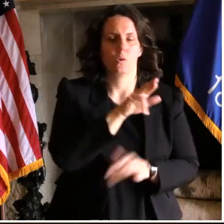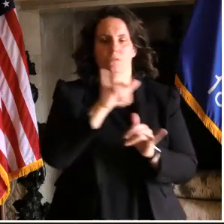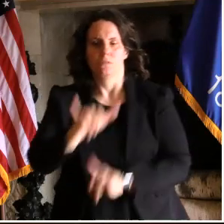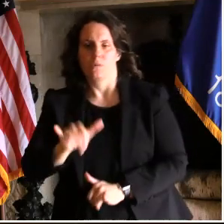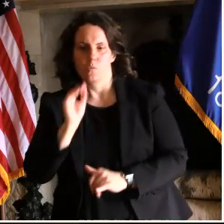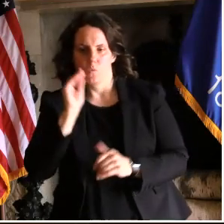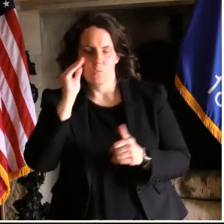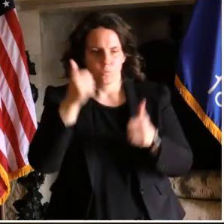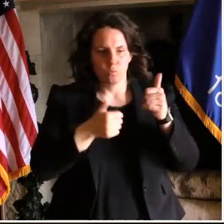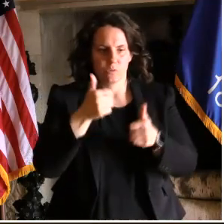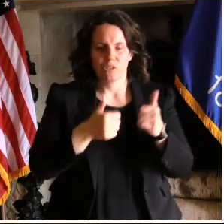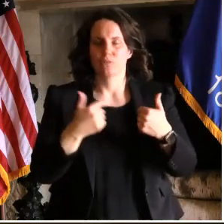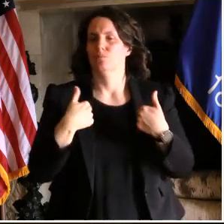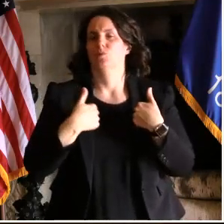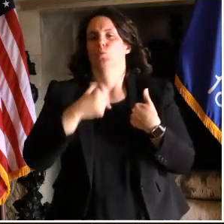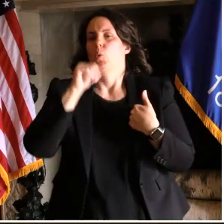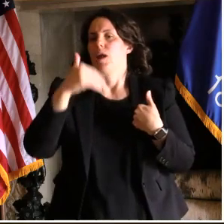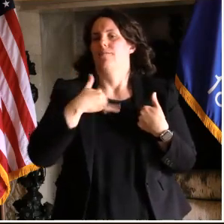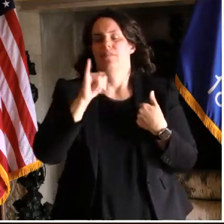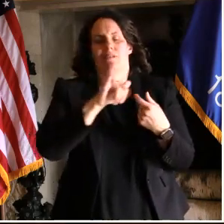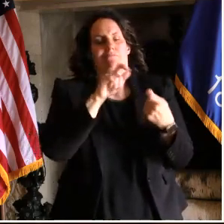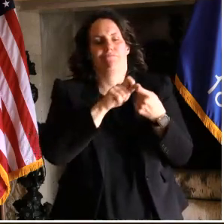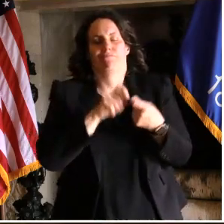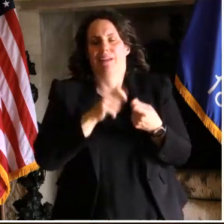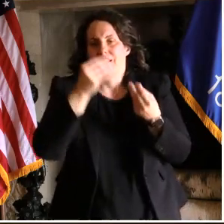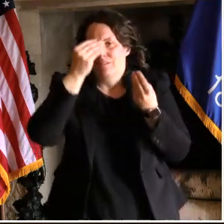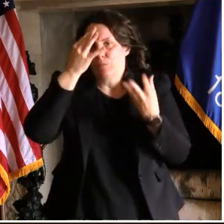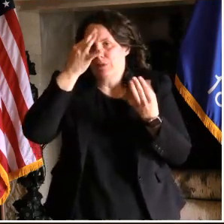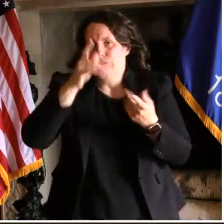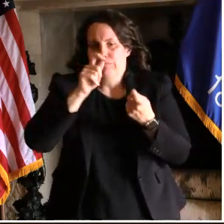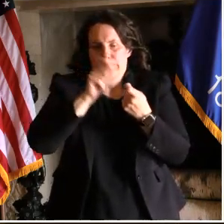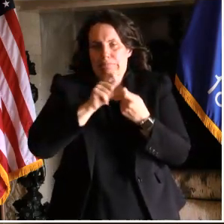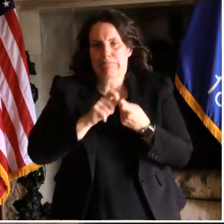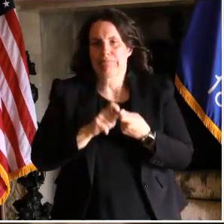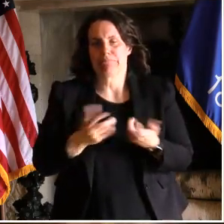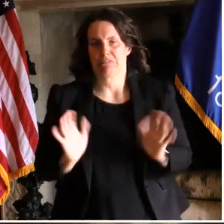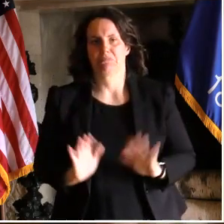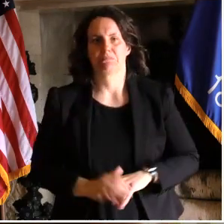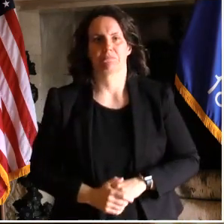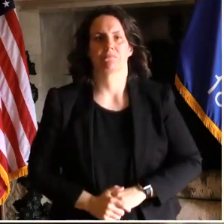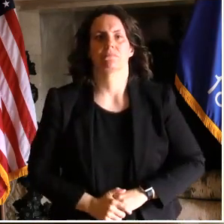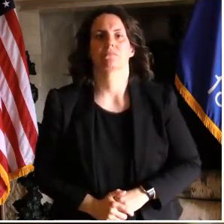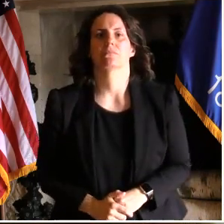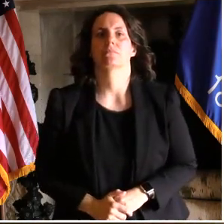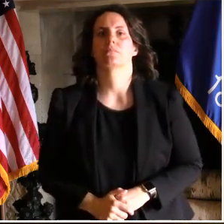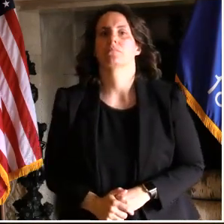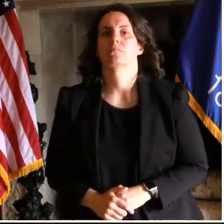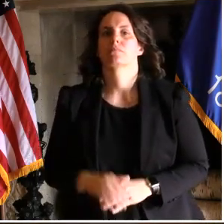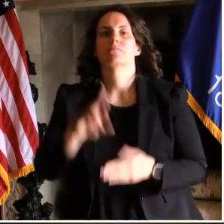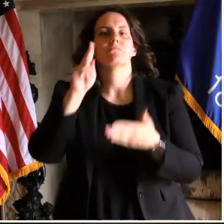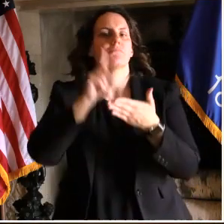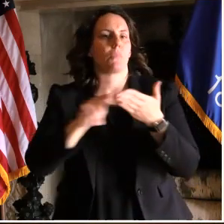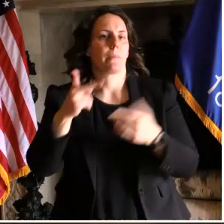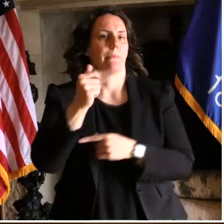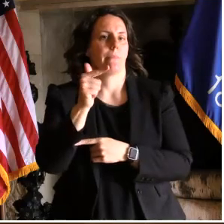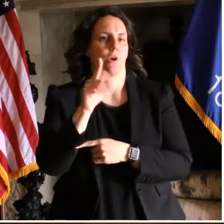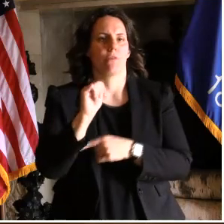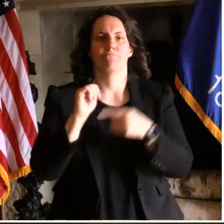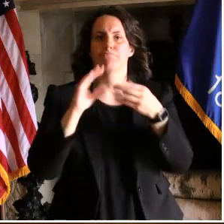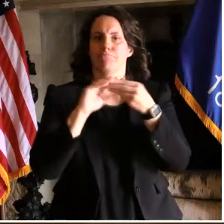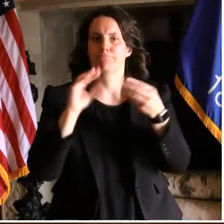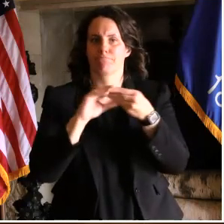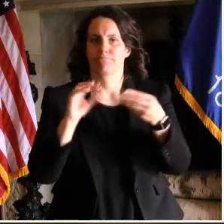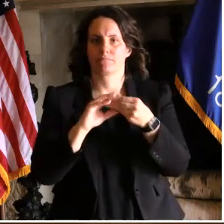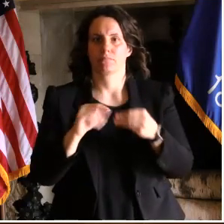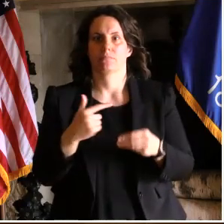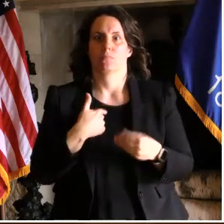And that is one of the important things that we are very grateful to our partners at EPIC who have come into the SCOC